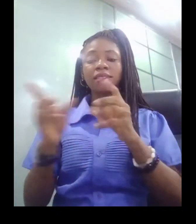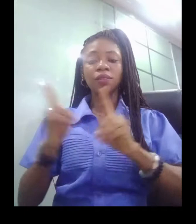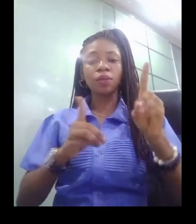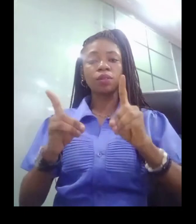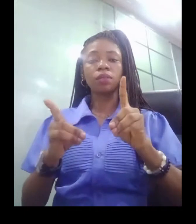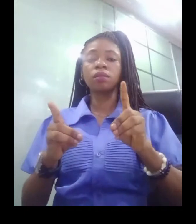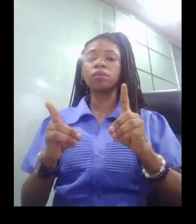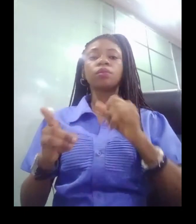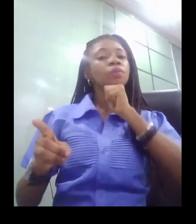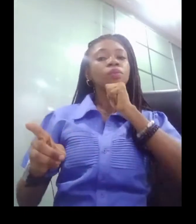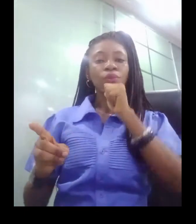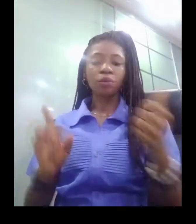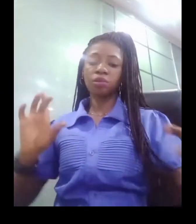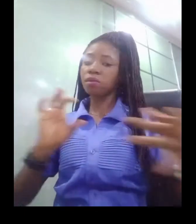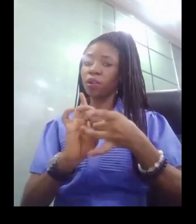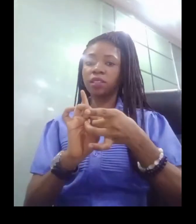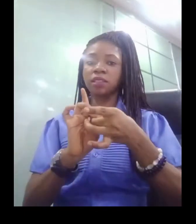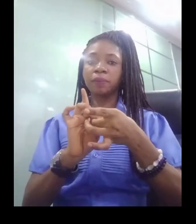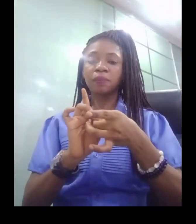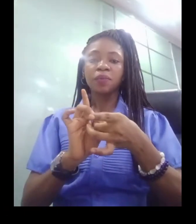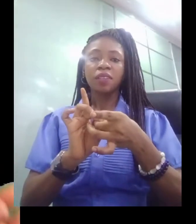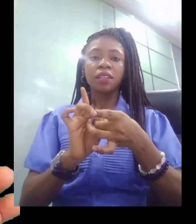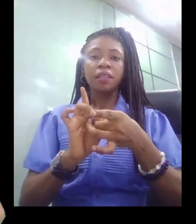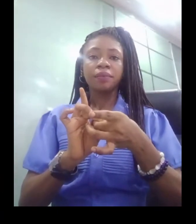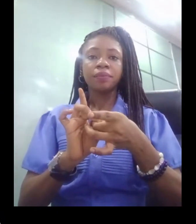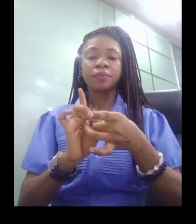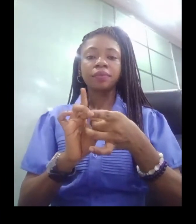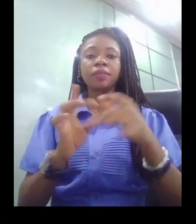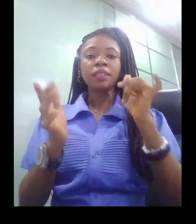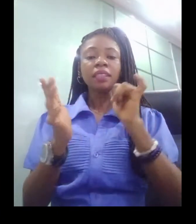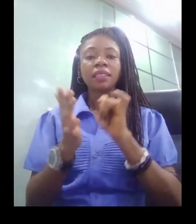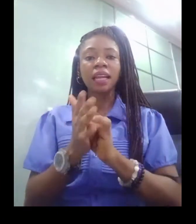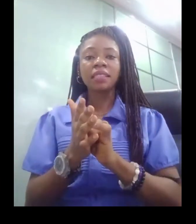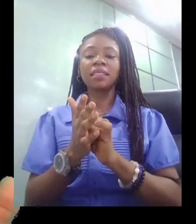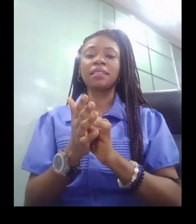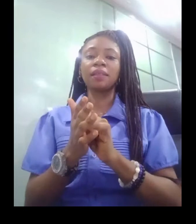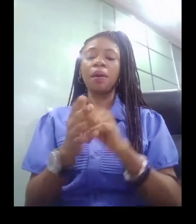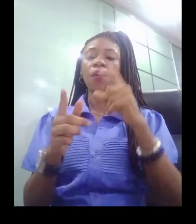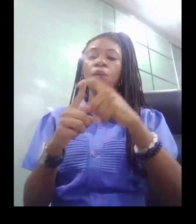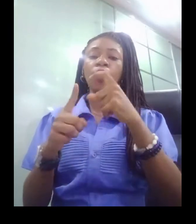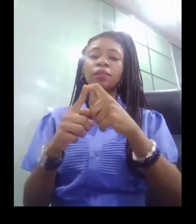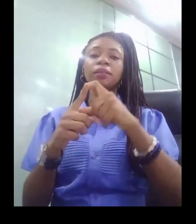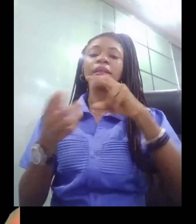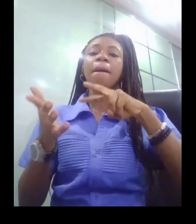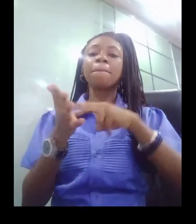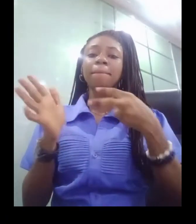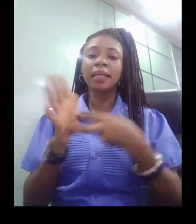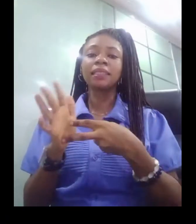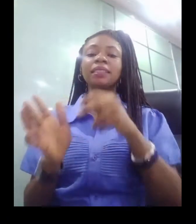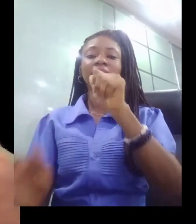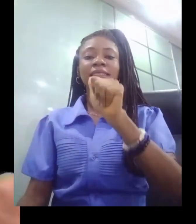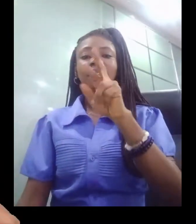at that answer, that means you are dealing with the arbitrariness of language.